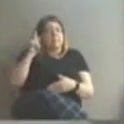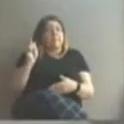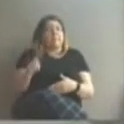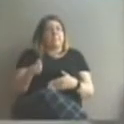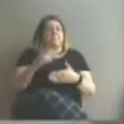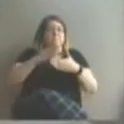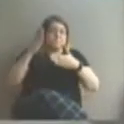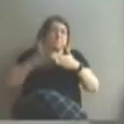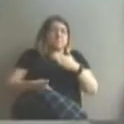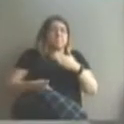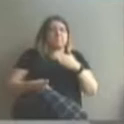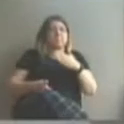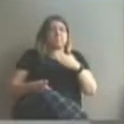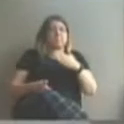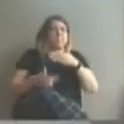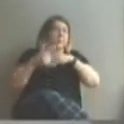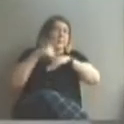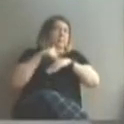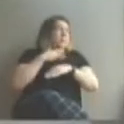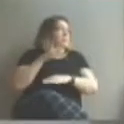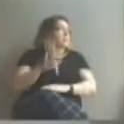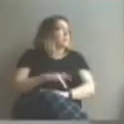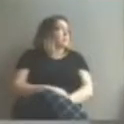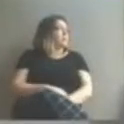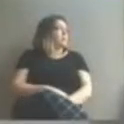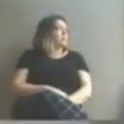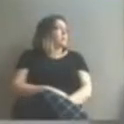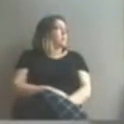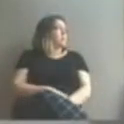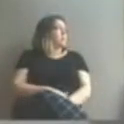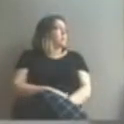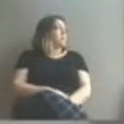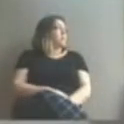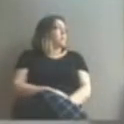have done that are time sensitive? And I'll give you an example.